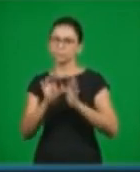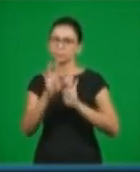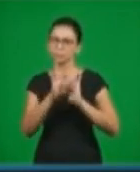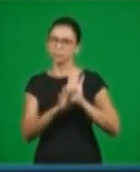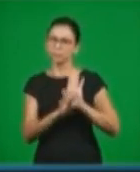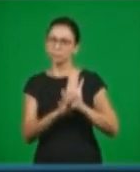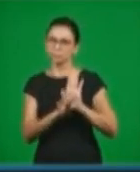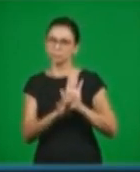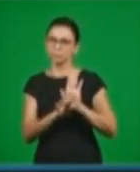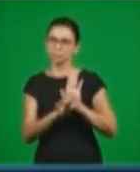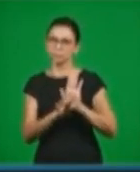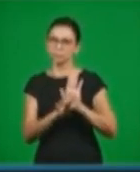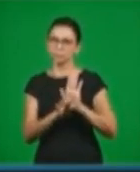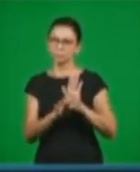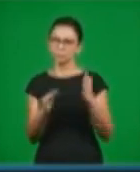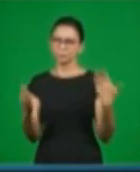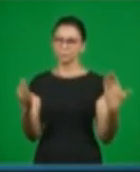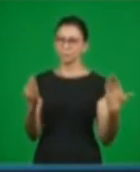text?